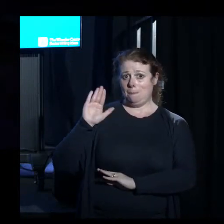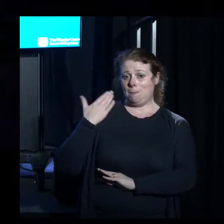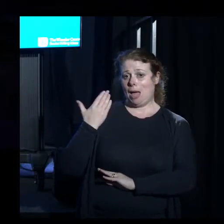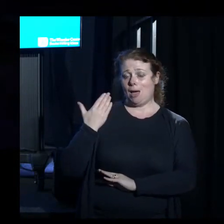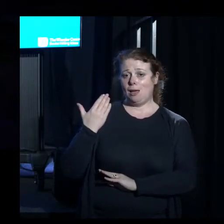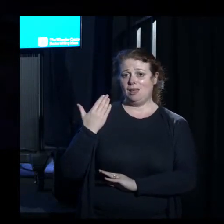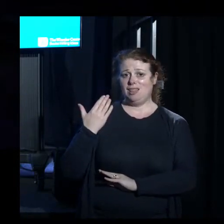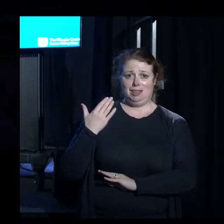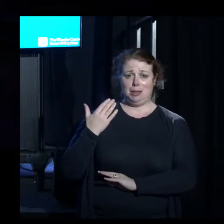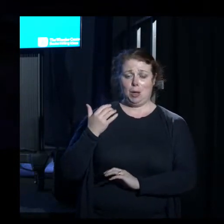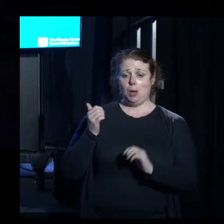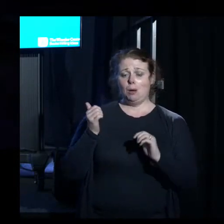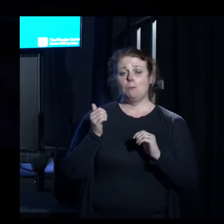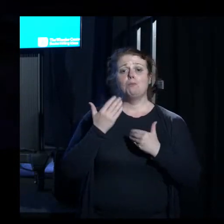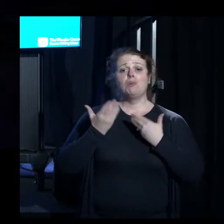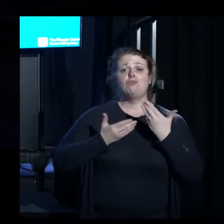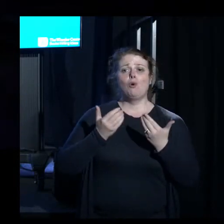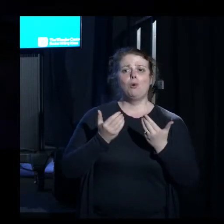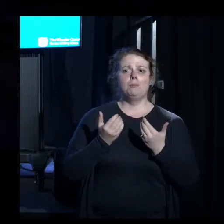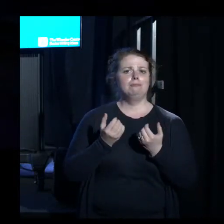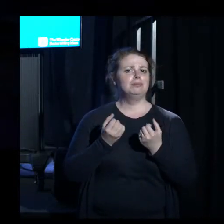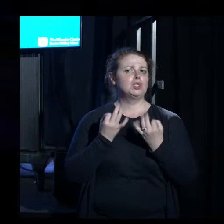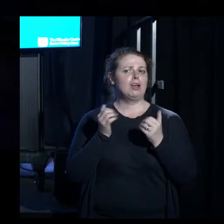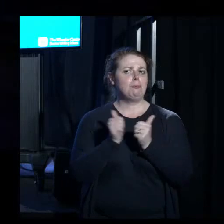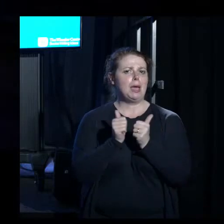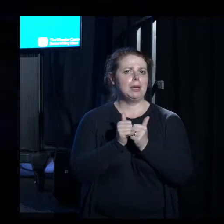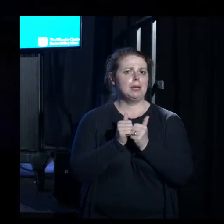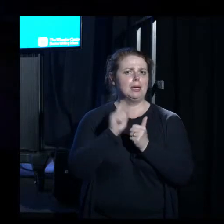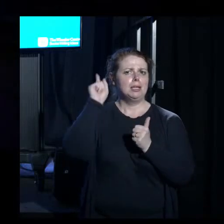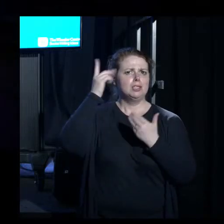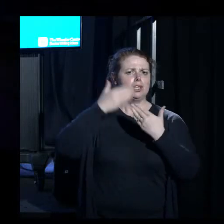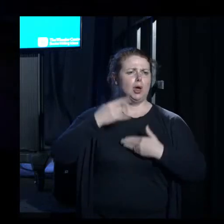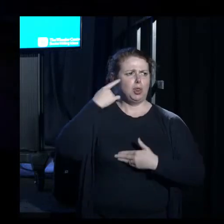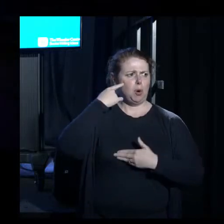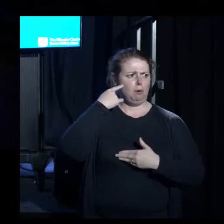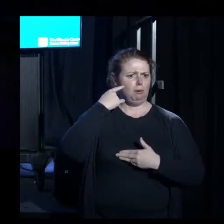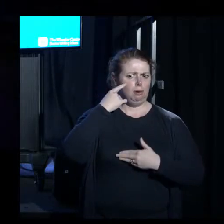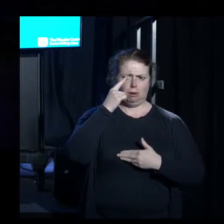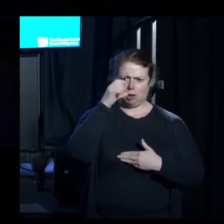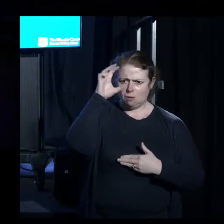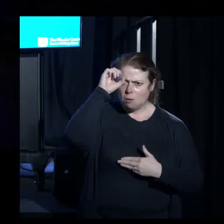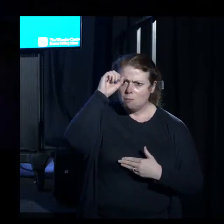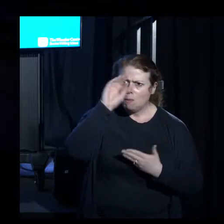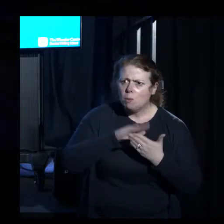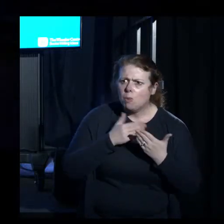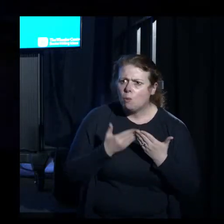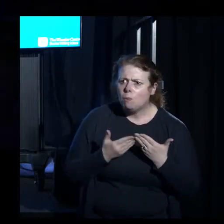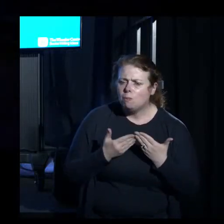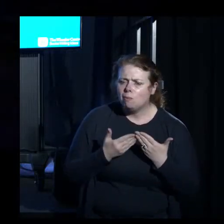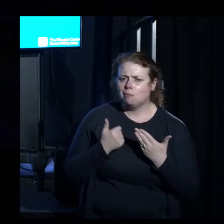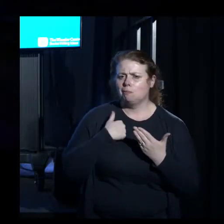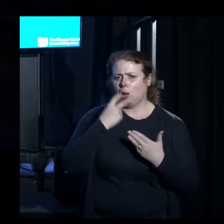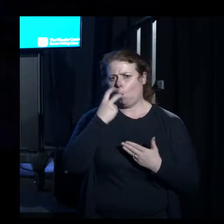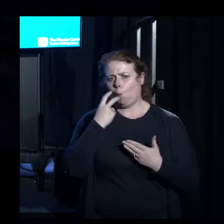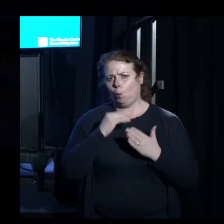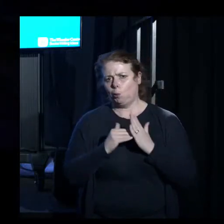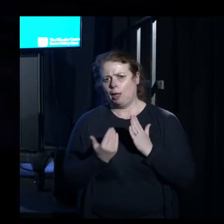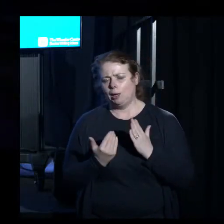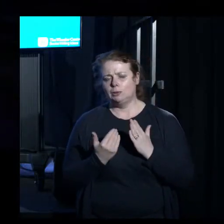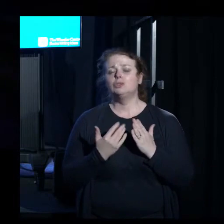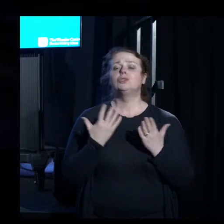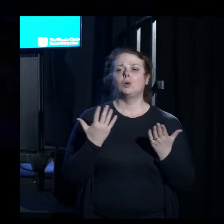paper, and tonight's the first time I've thought, can I remember my poems or not? I'm getting a bit too old to be doing this. This is Generation